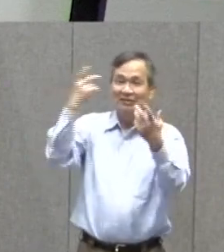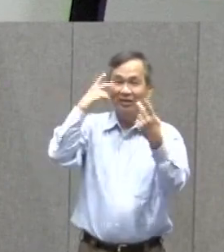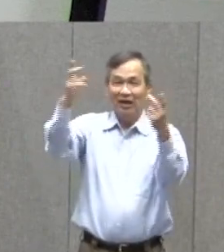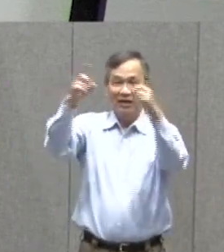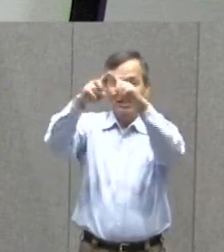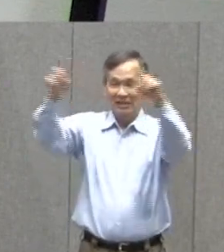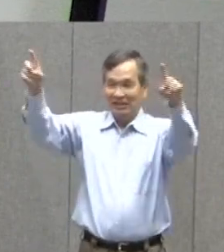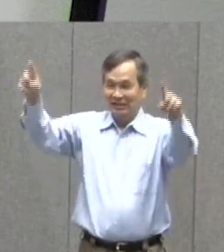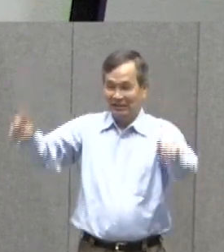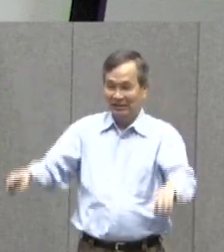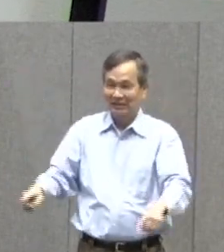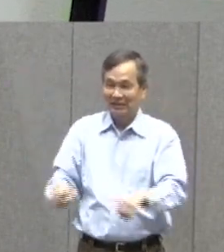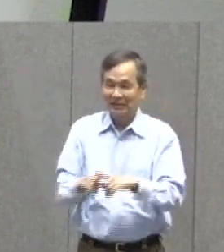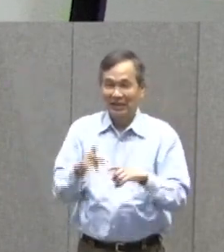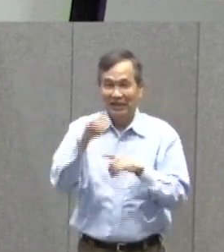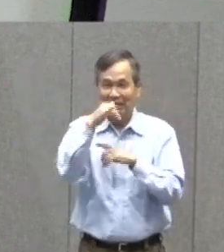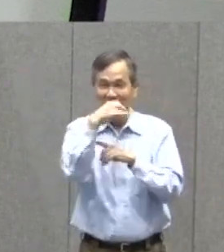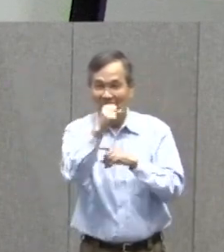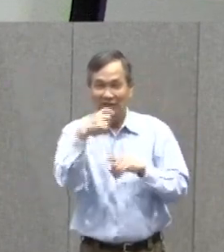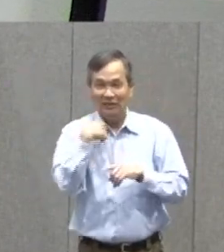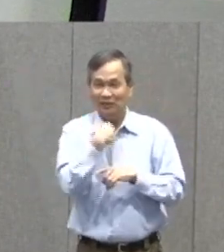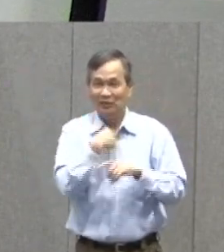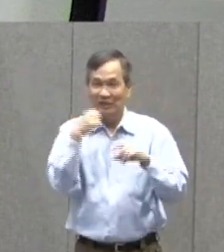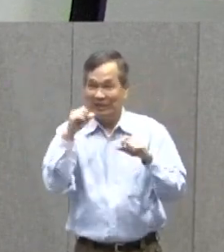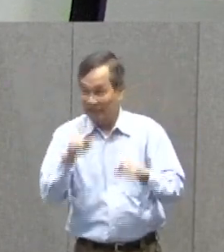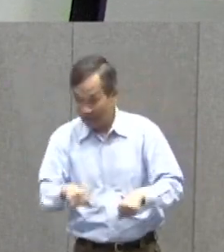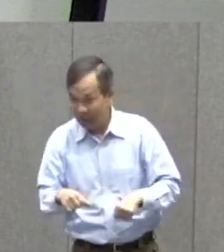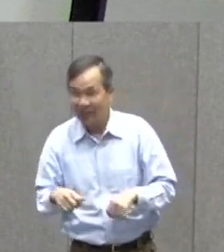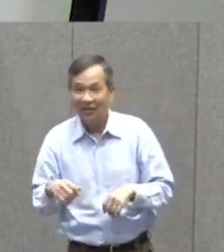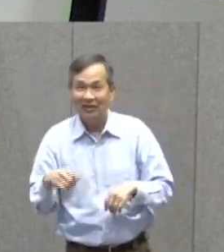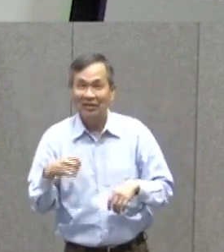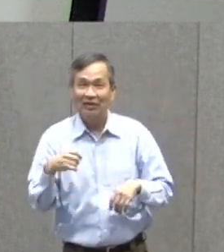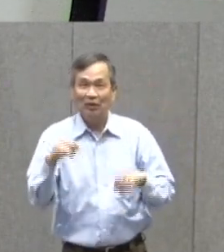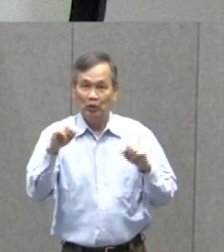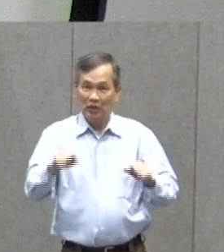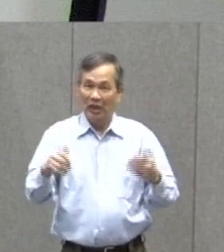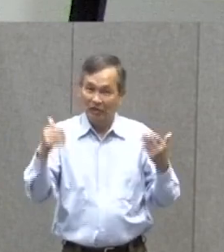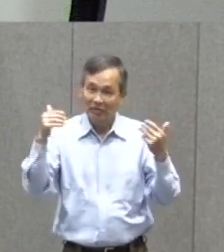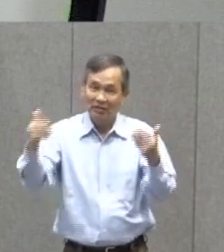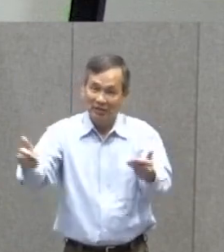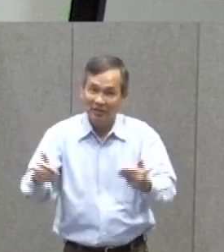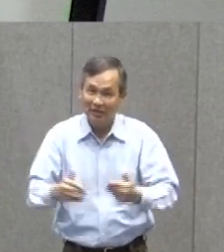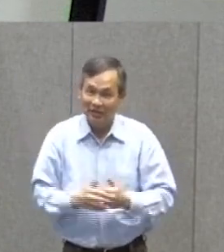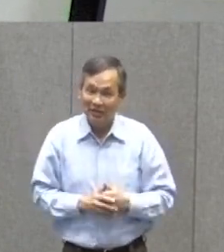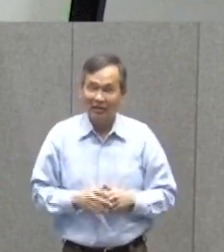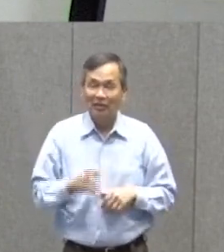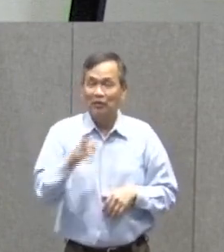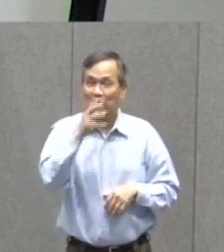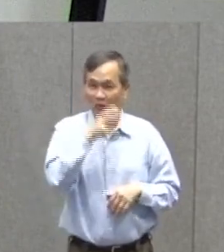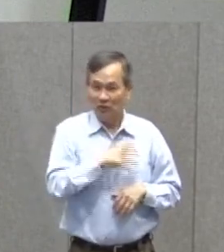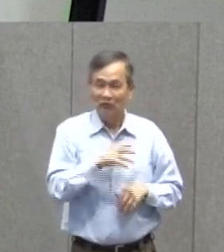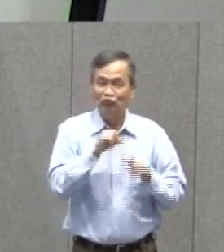for them, they were like, wow, yes, we can move on. And she does.